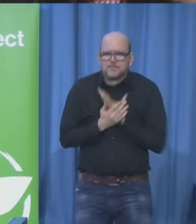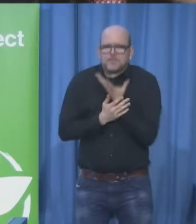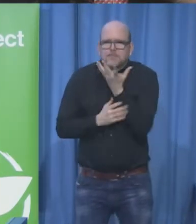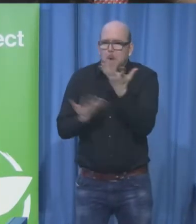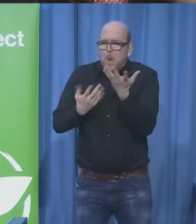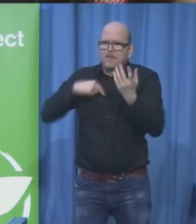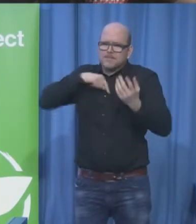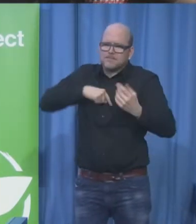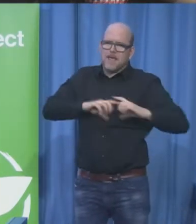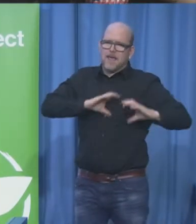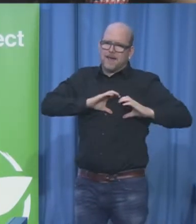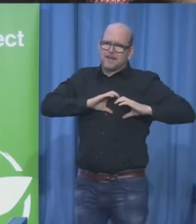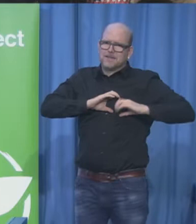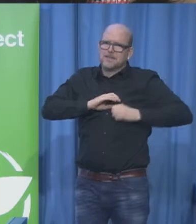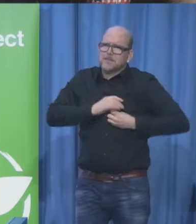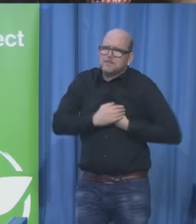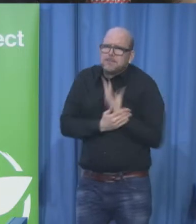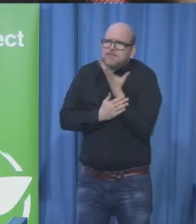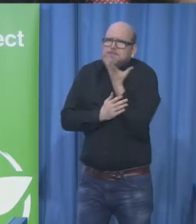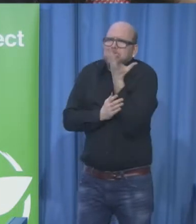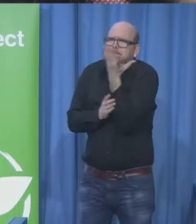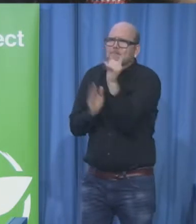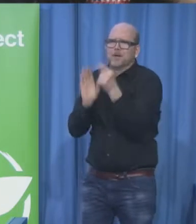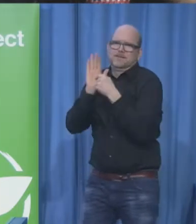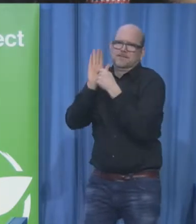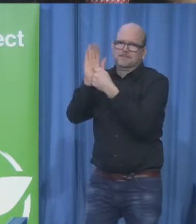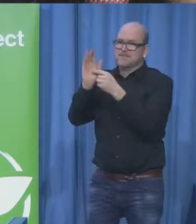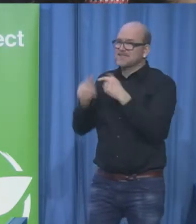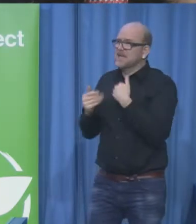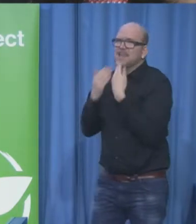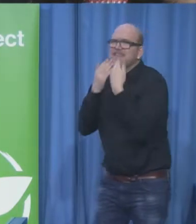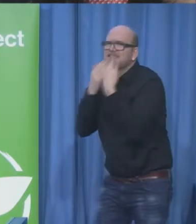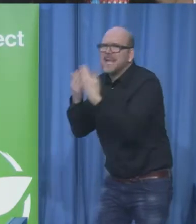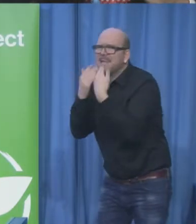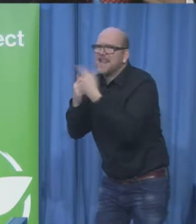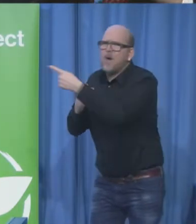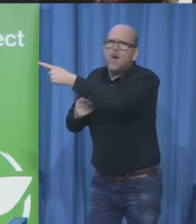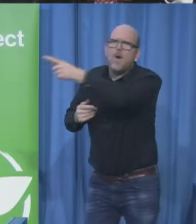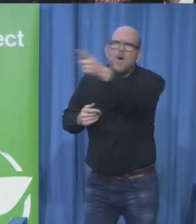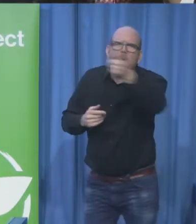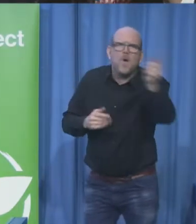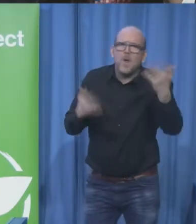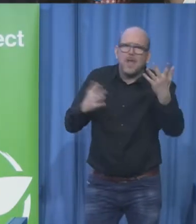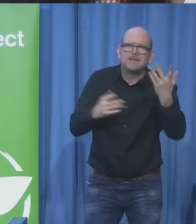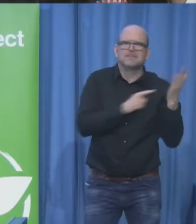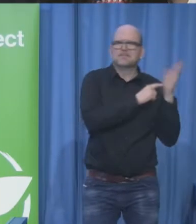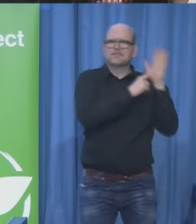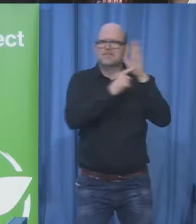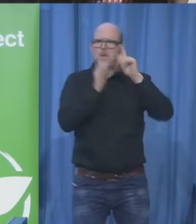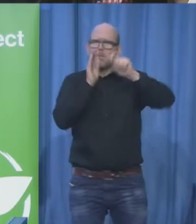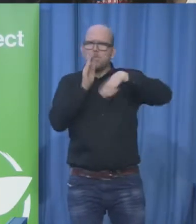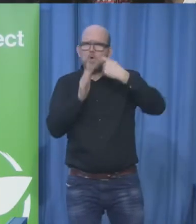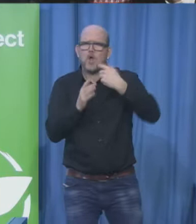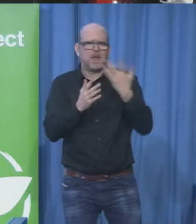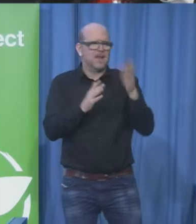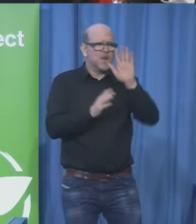dedication, for your work, for your passion, and for your sacrifice. I think it's always important to express gratitude to people